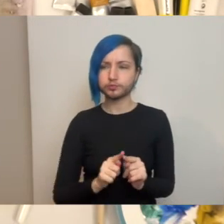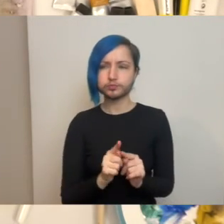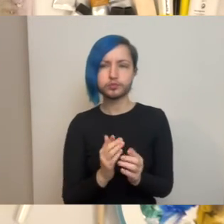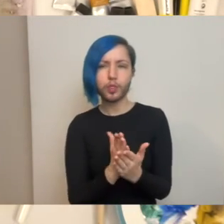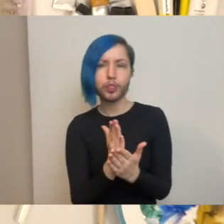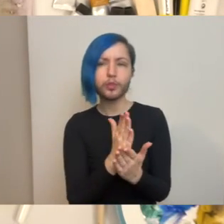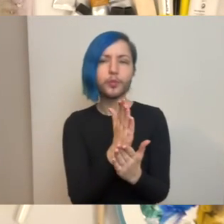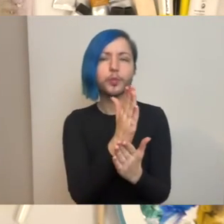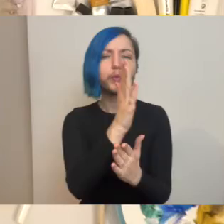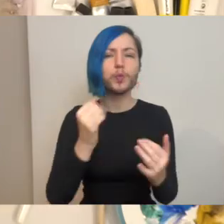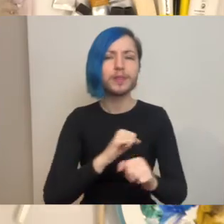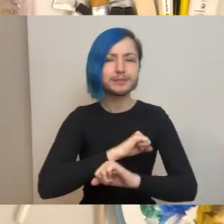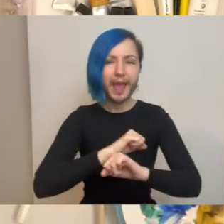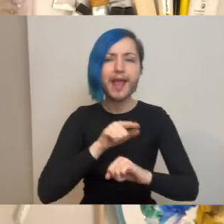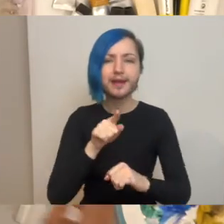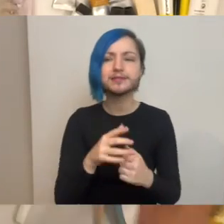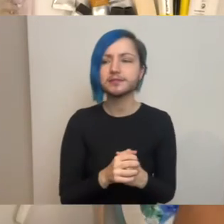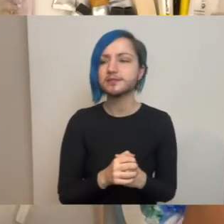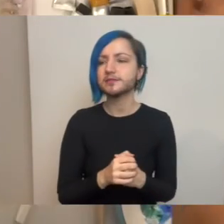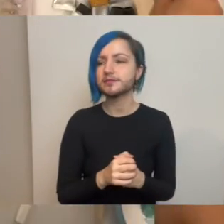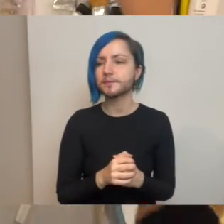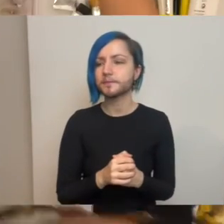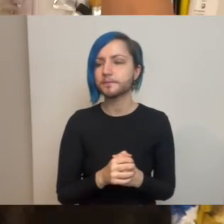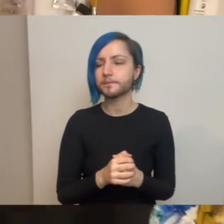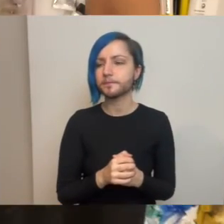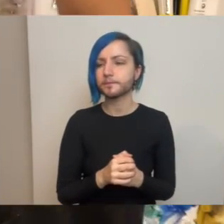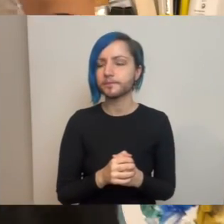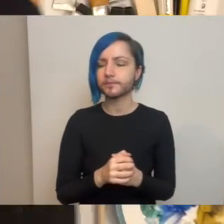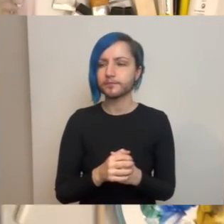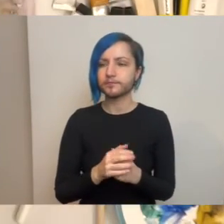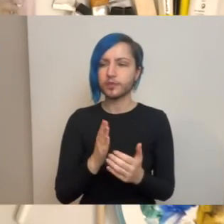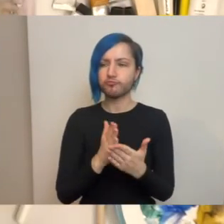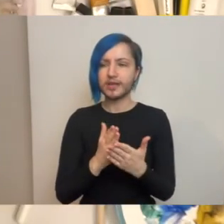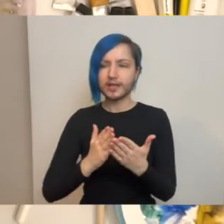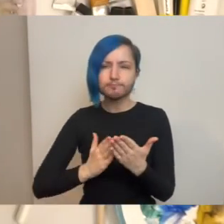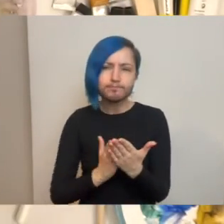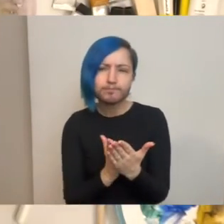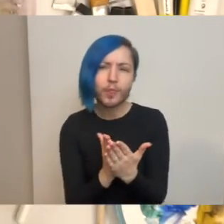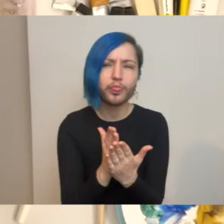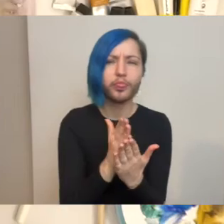through. Oh, amazing. See, I surprised myself there.